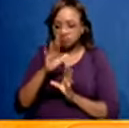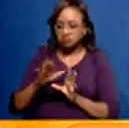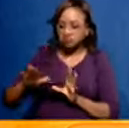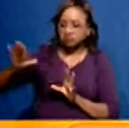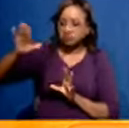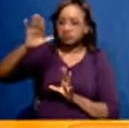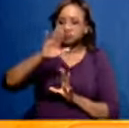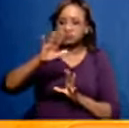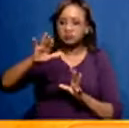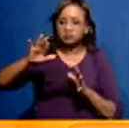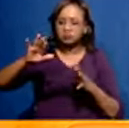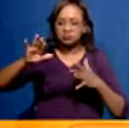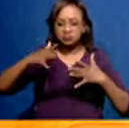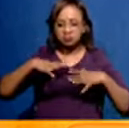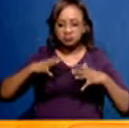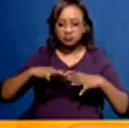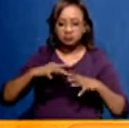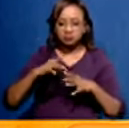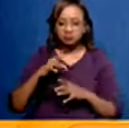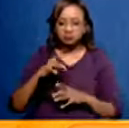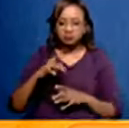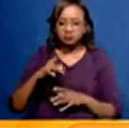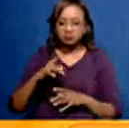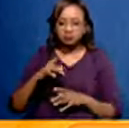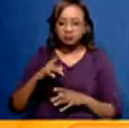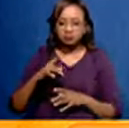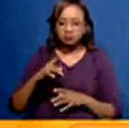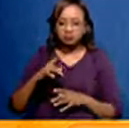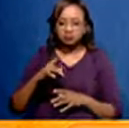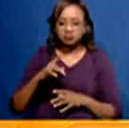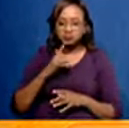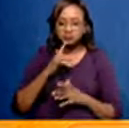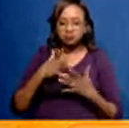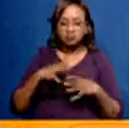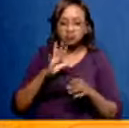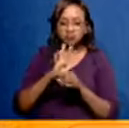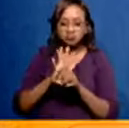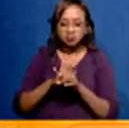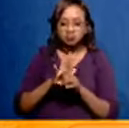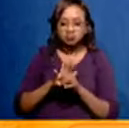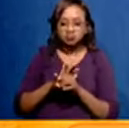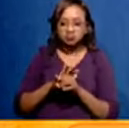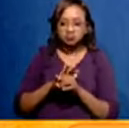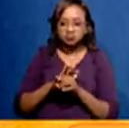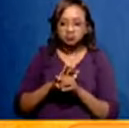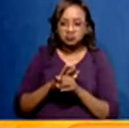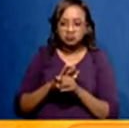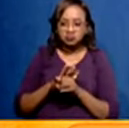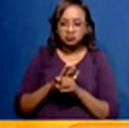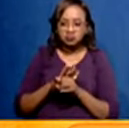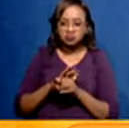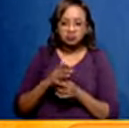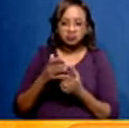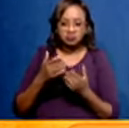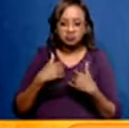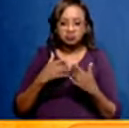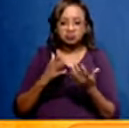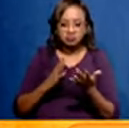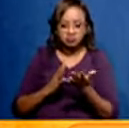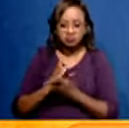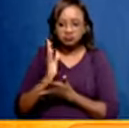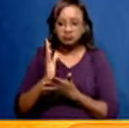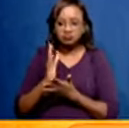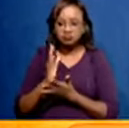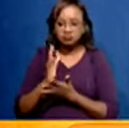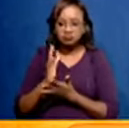the right, and not just to the right, to the extreme right, including in the Netherlands itself, where a right-wing, extreme right-wing